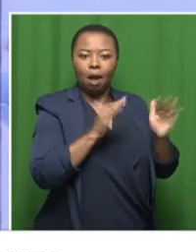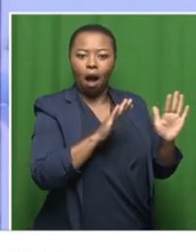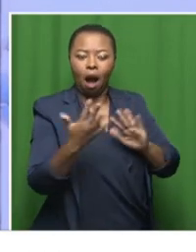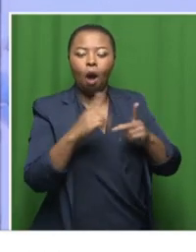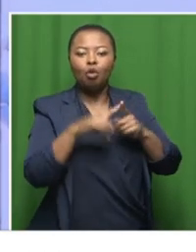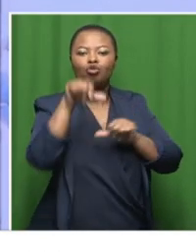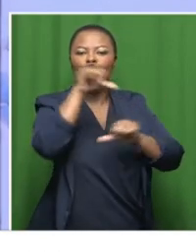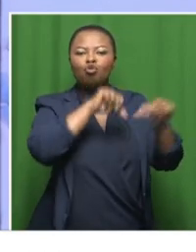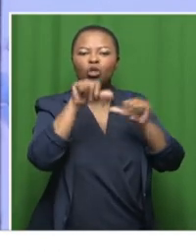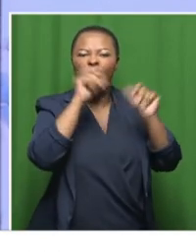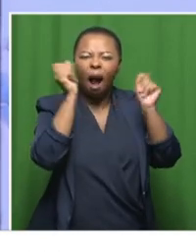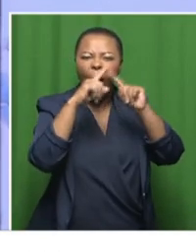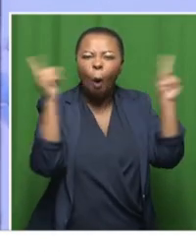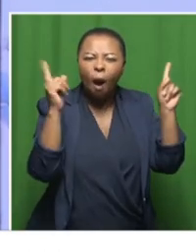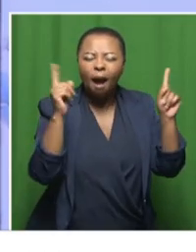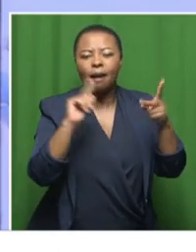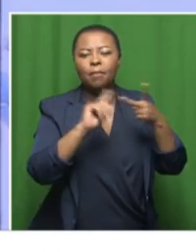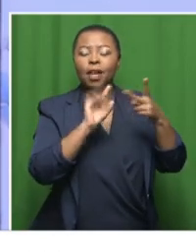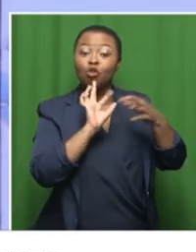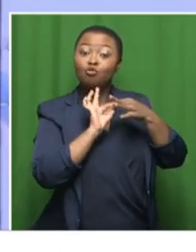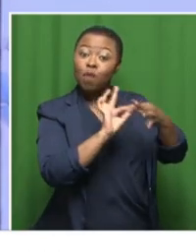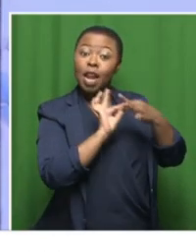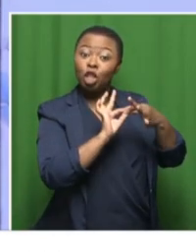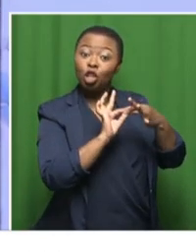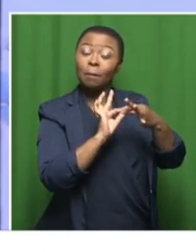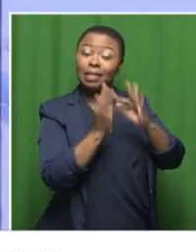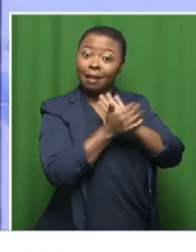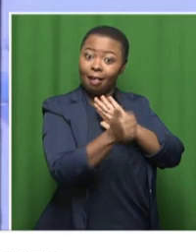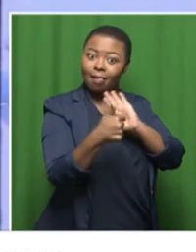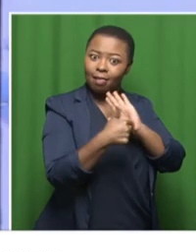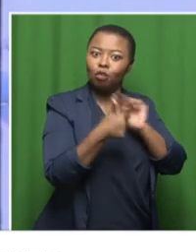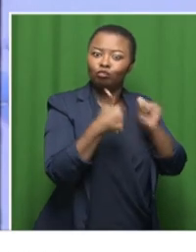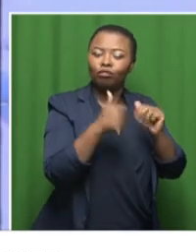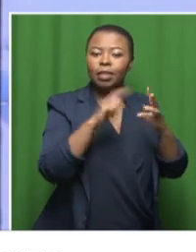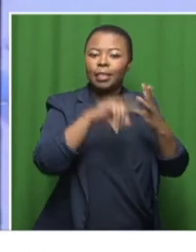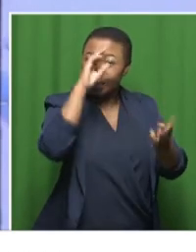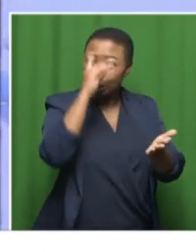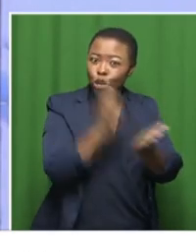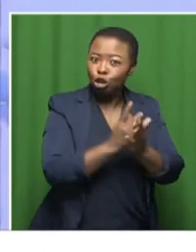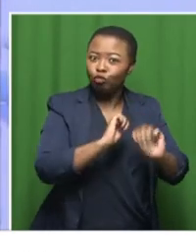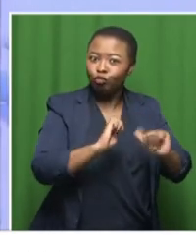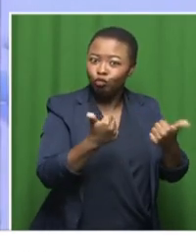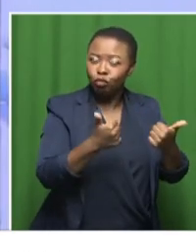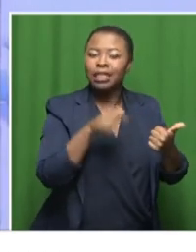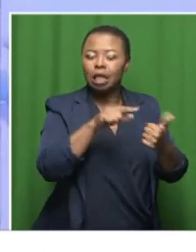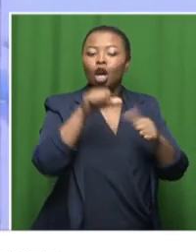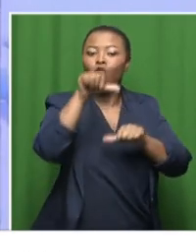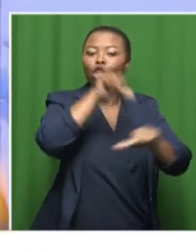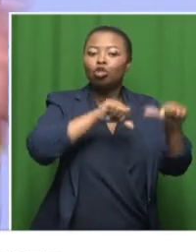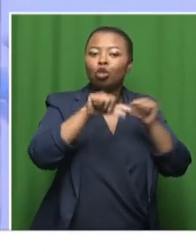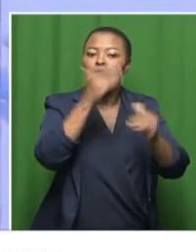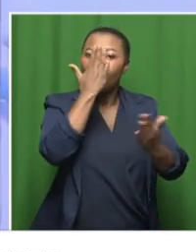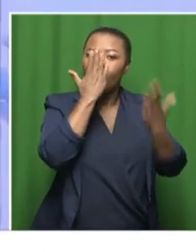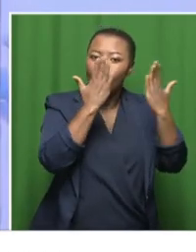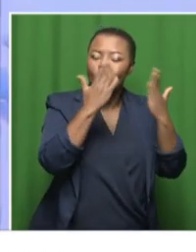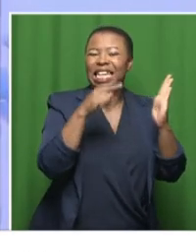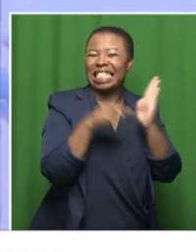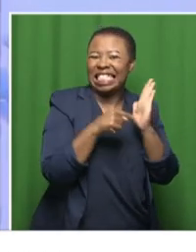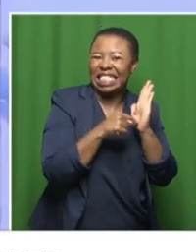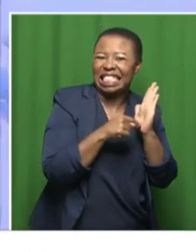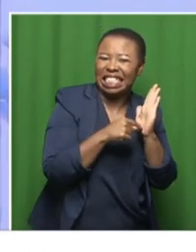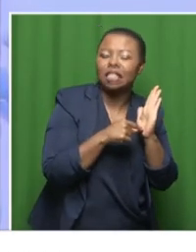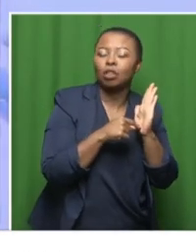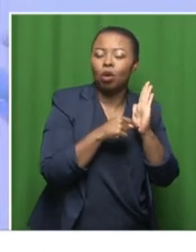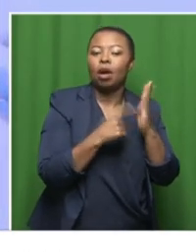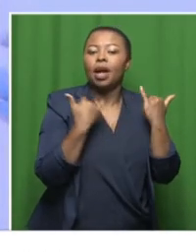socially aware, to have better relationship skills, and to make better decisions. That's what social-emotional learning is, which there's a